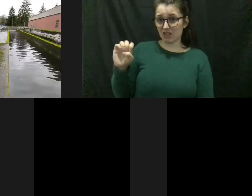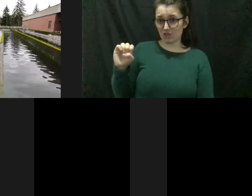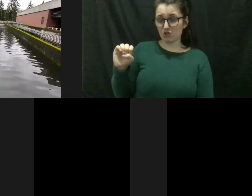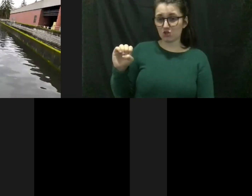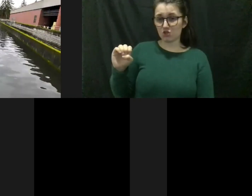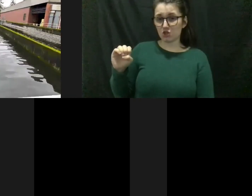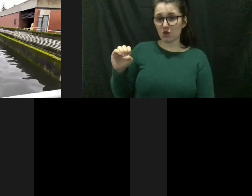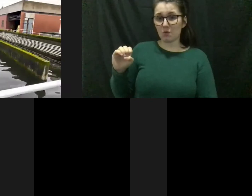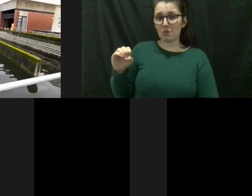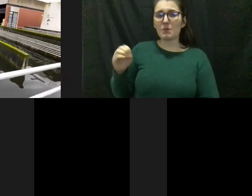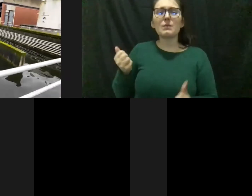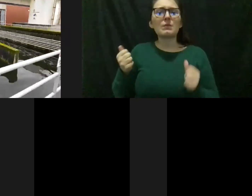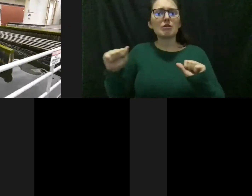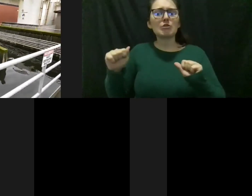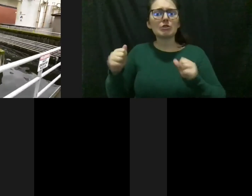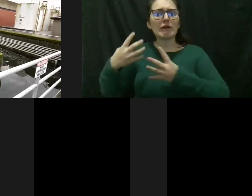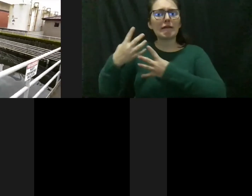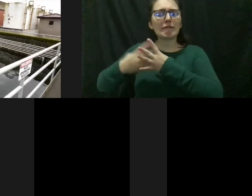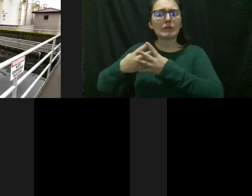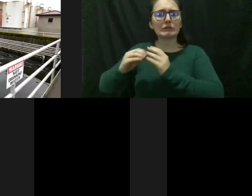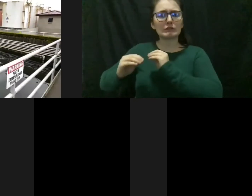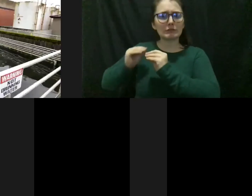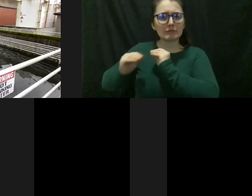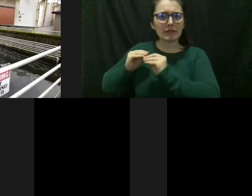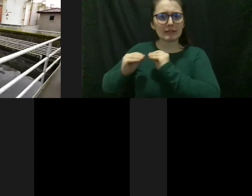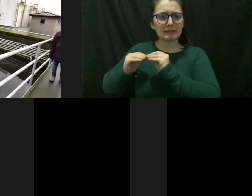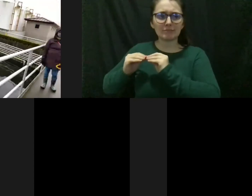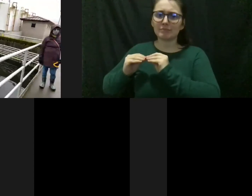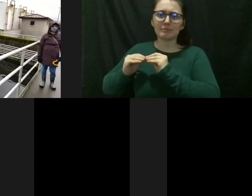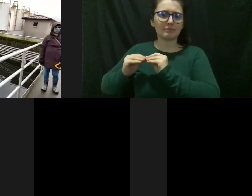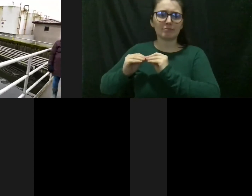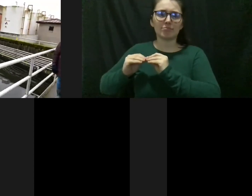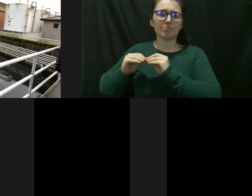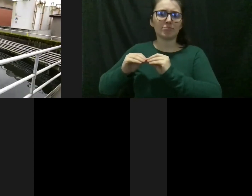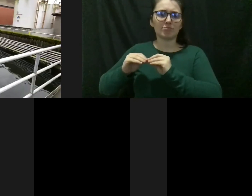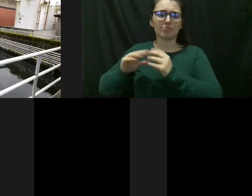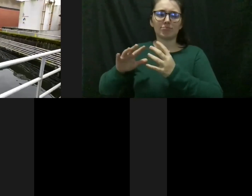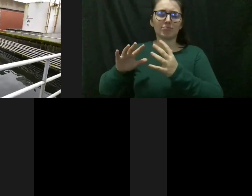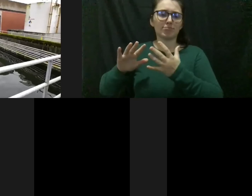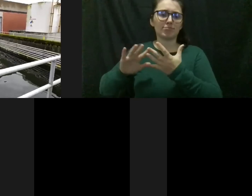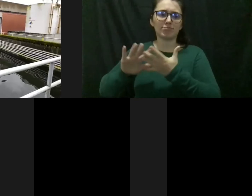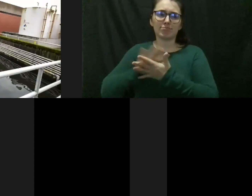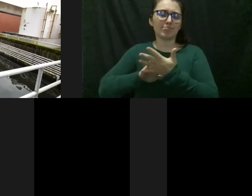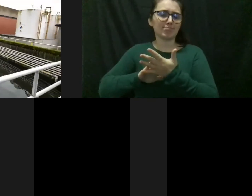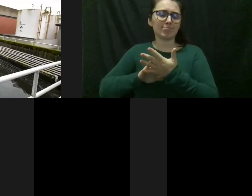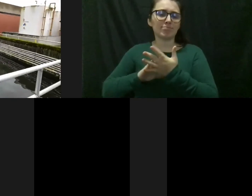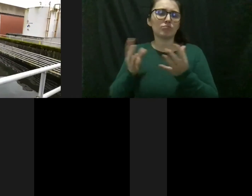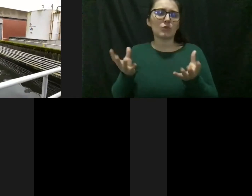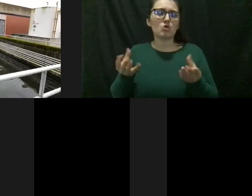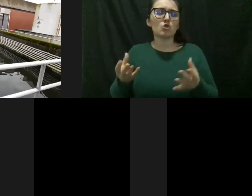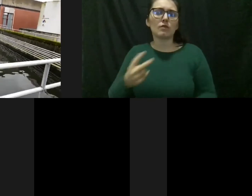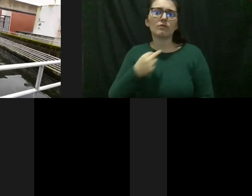for cleaning gravel. We already use recycled water in Class C on our poplar